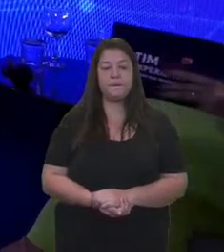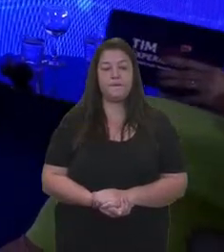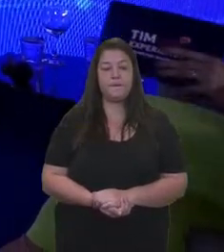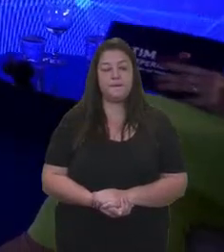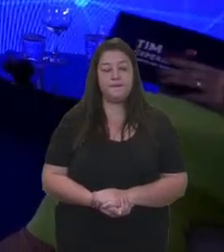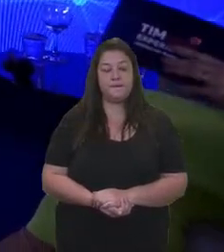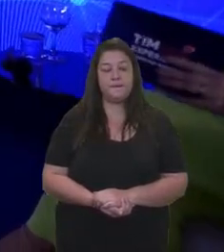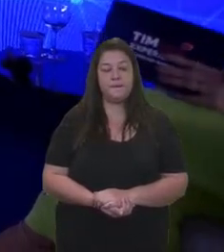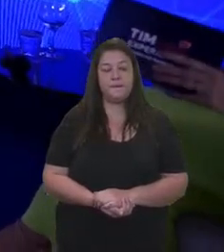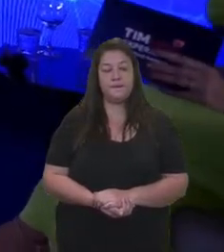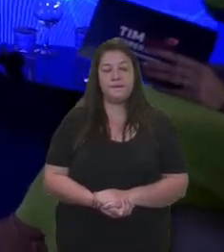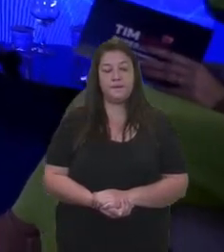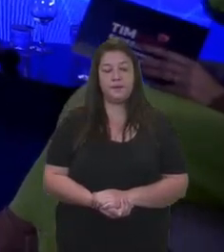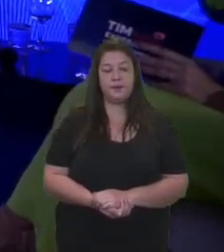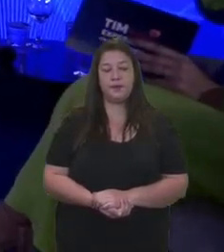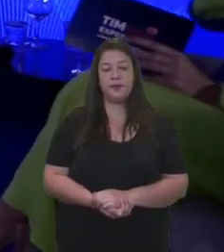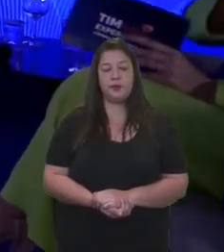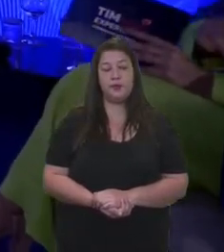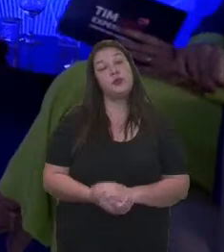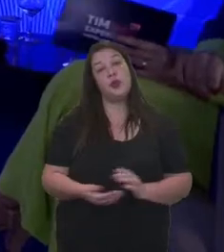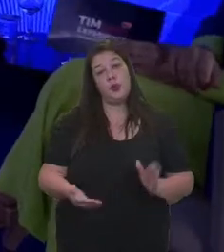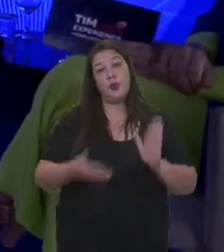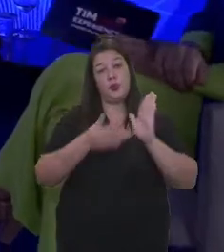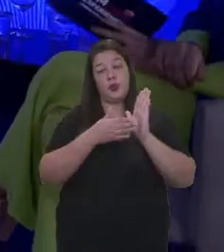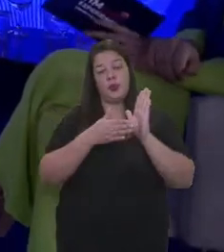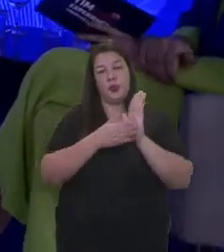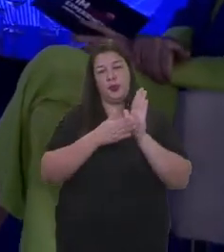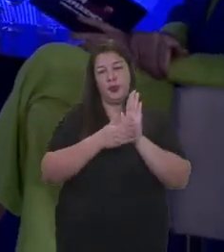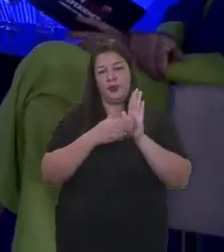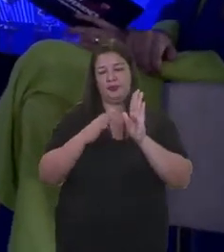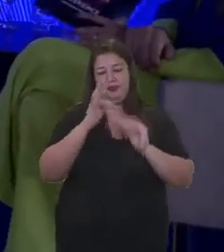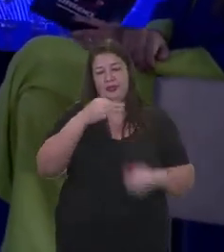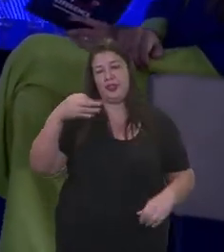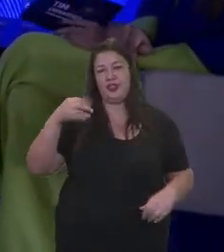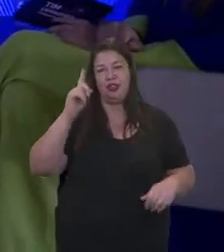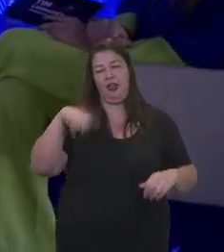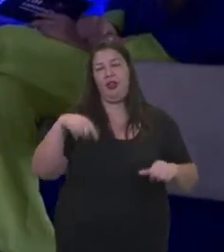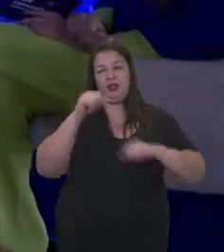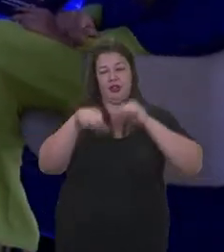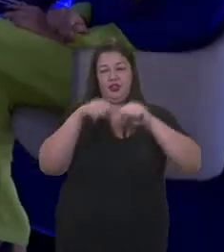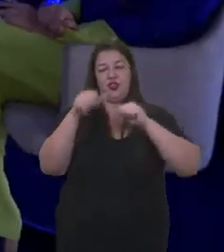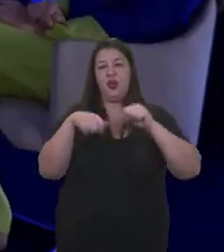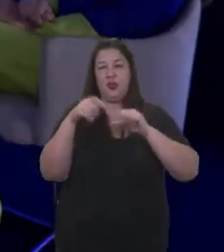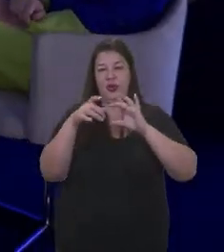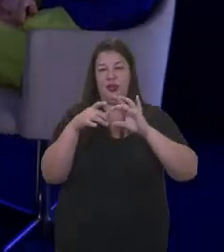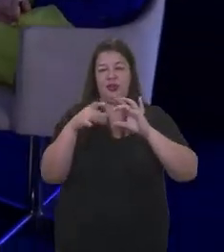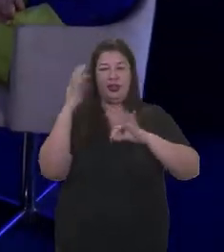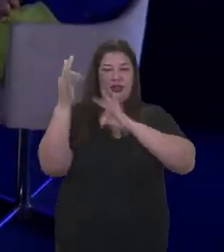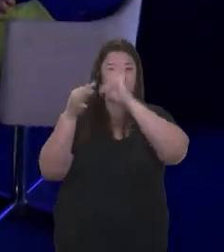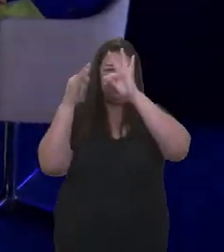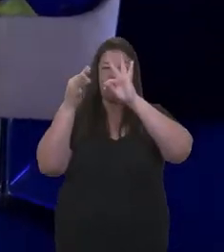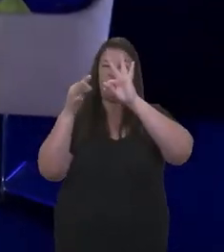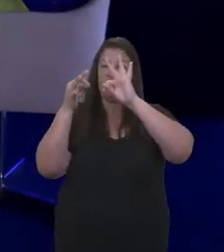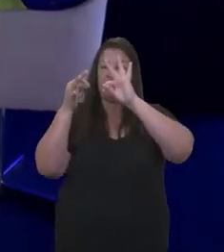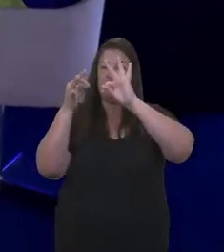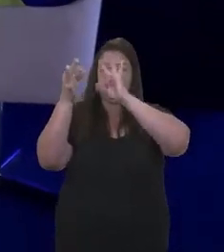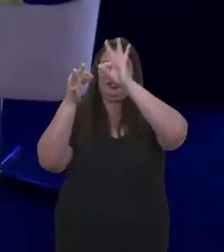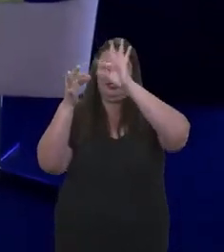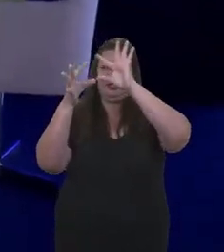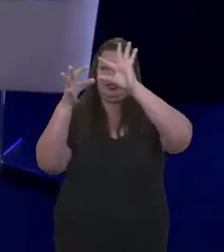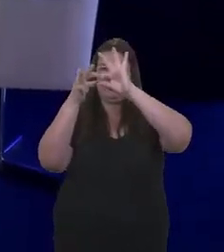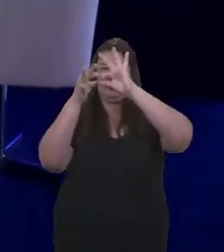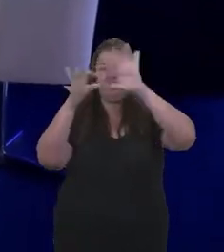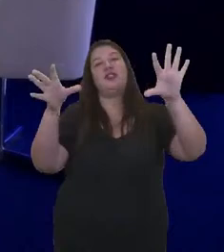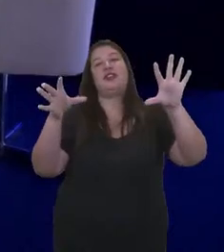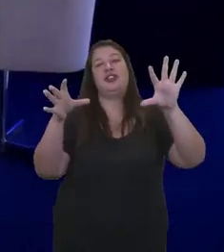Alberto. Oh, well, the intention of Tim is to